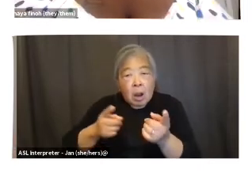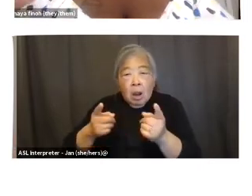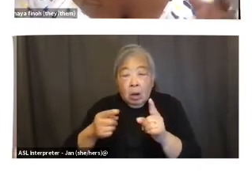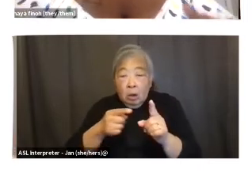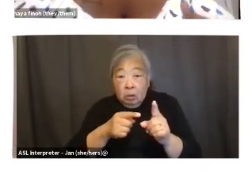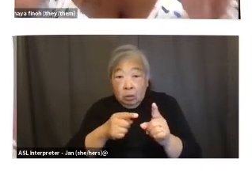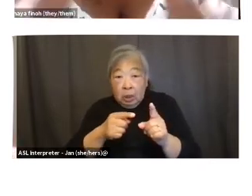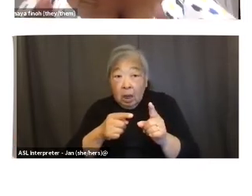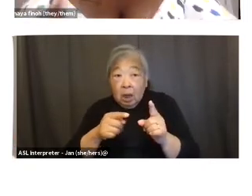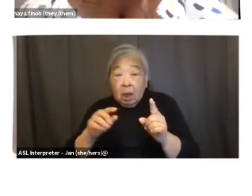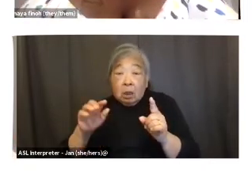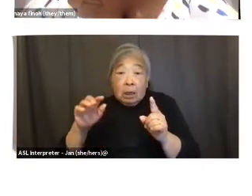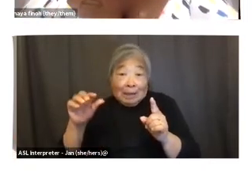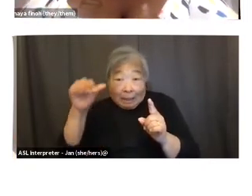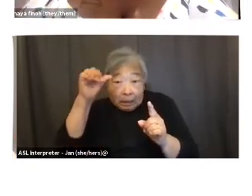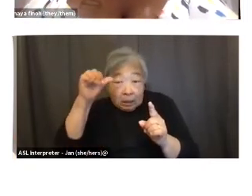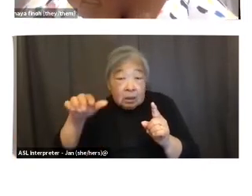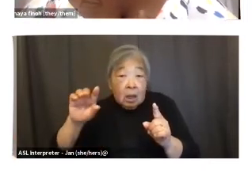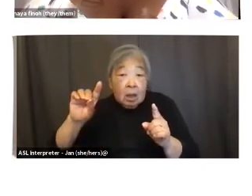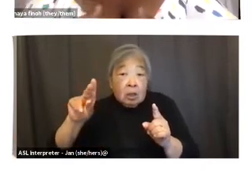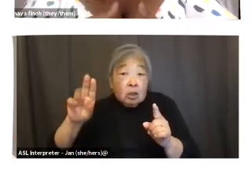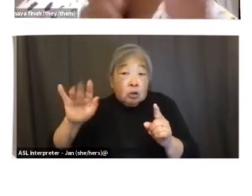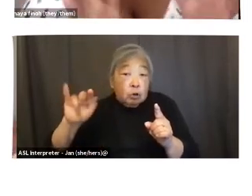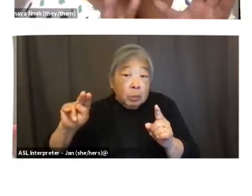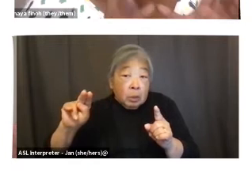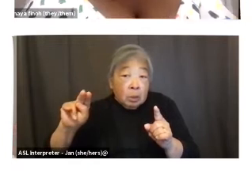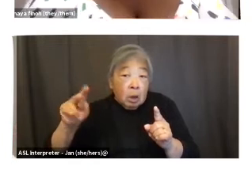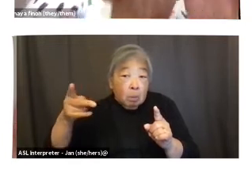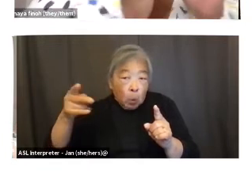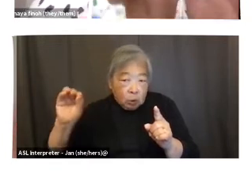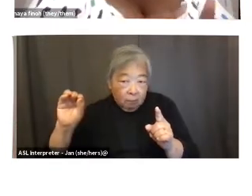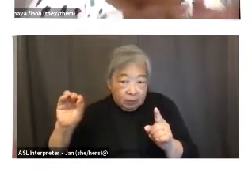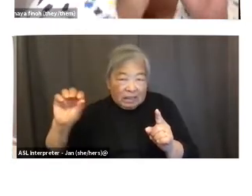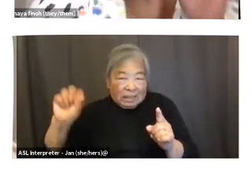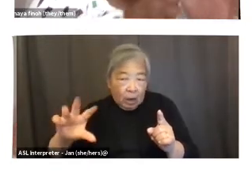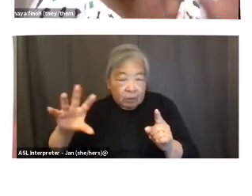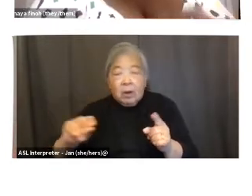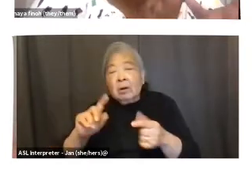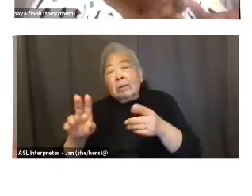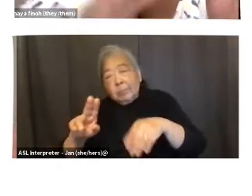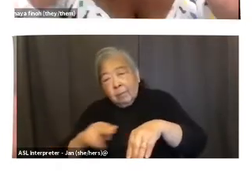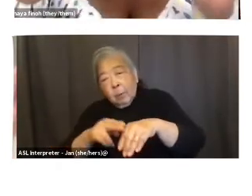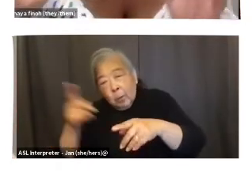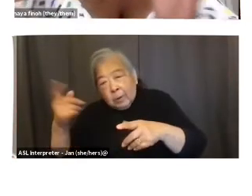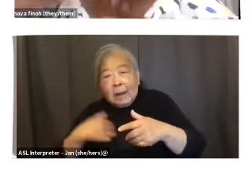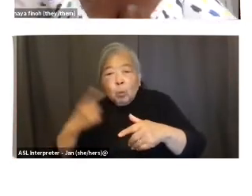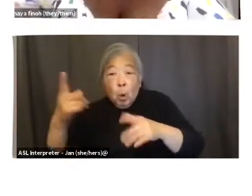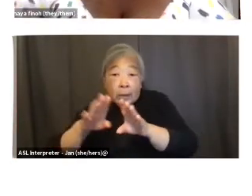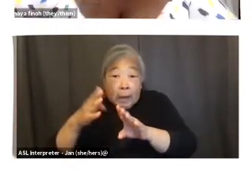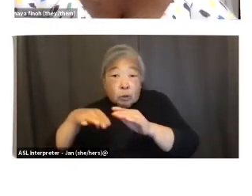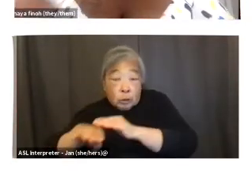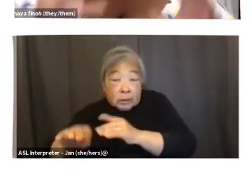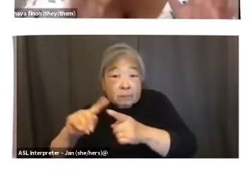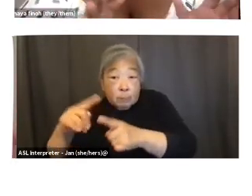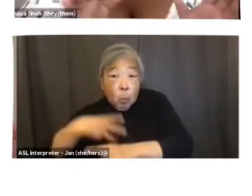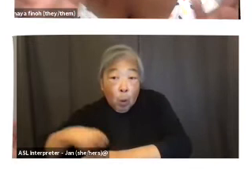additional door for Indians at the Durban post office in South Africa. Of course, there was an entrance for whites and for Black people and